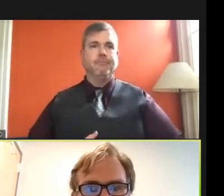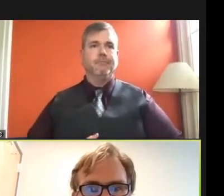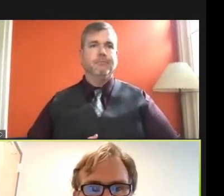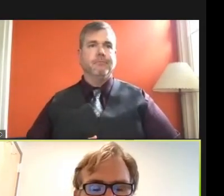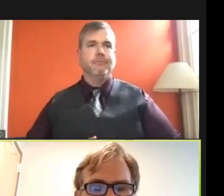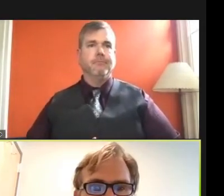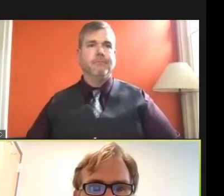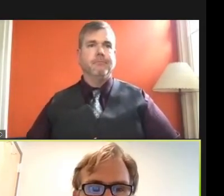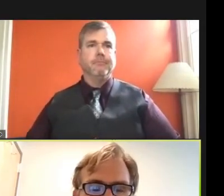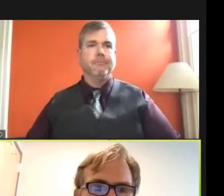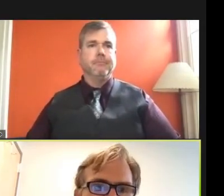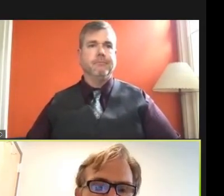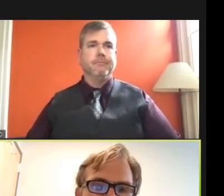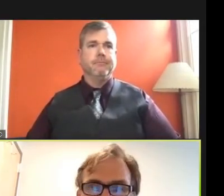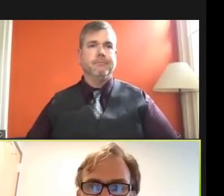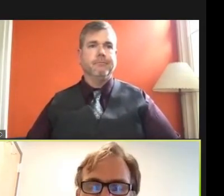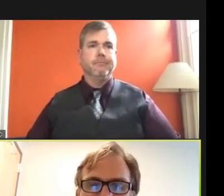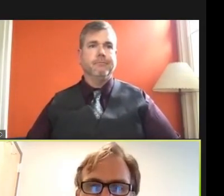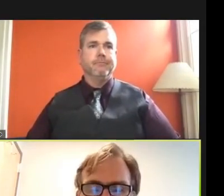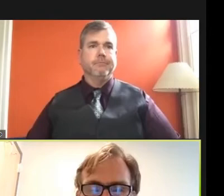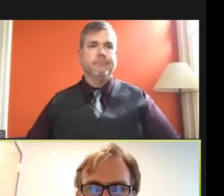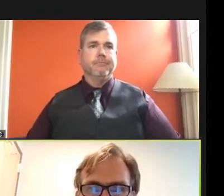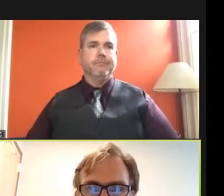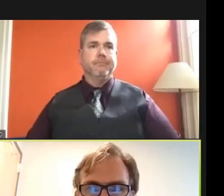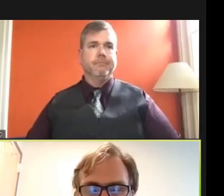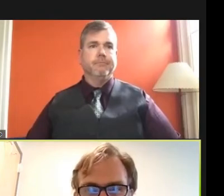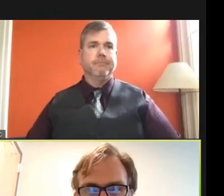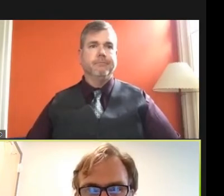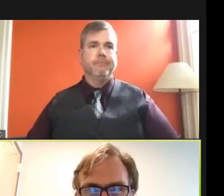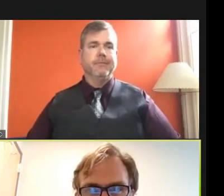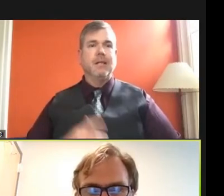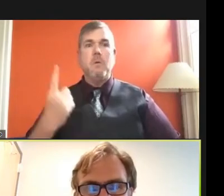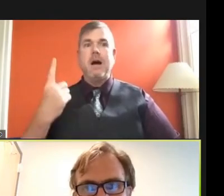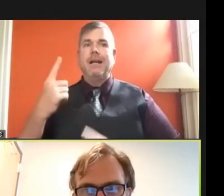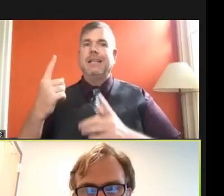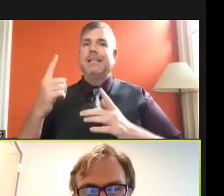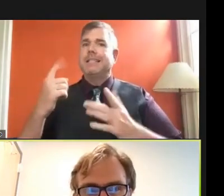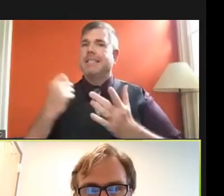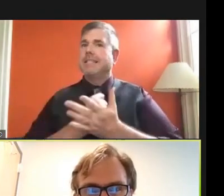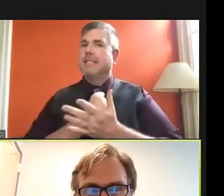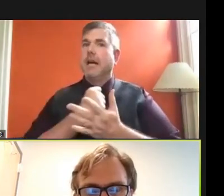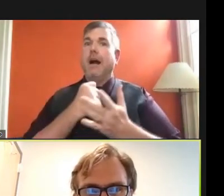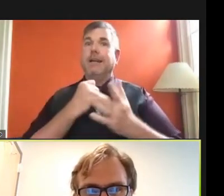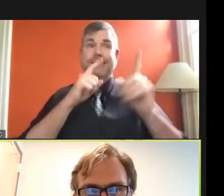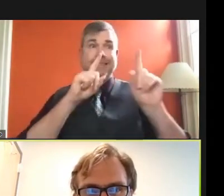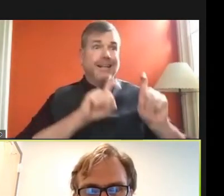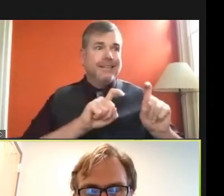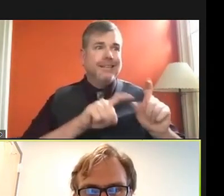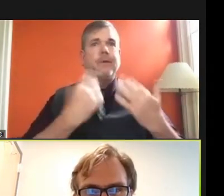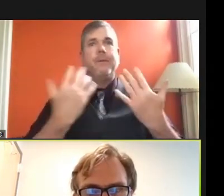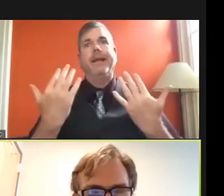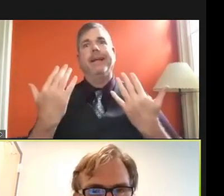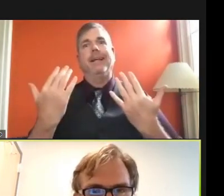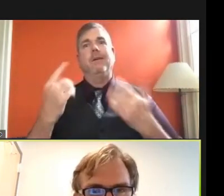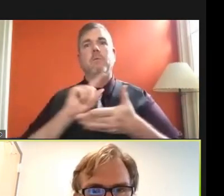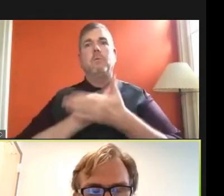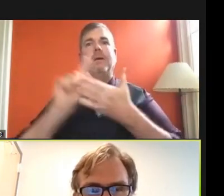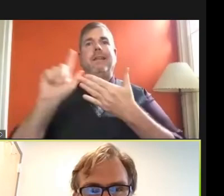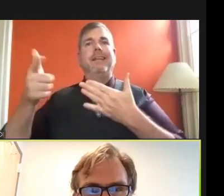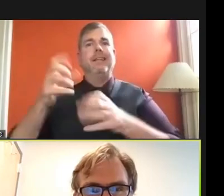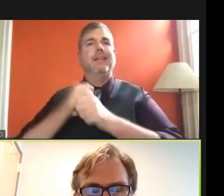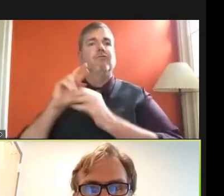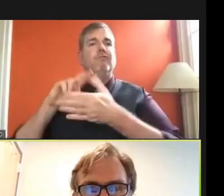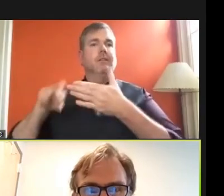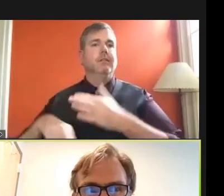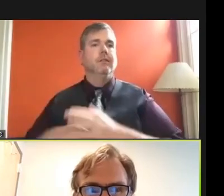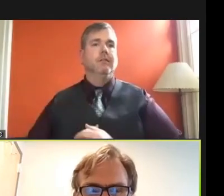if it's positive, there's missed opportunities there to have prevented transmission. And so that's something that's been really clear